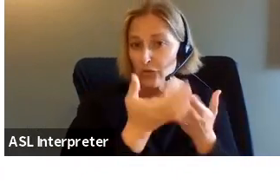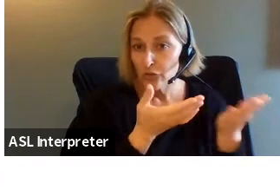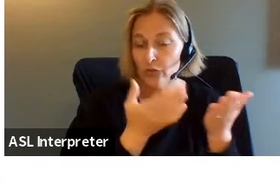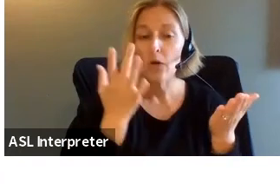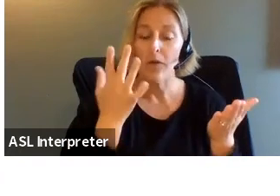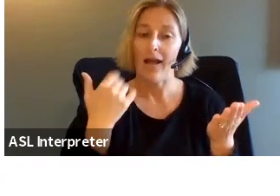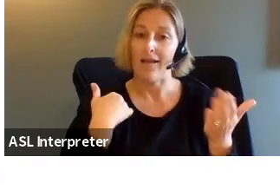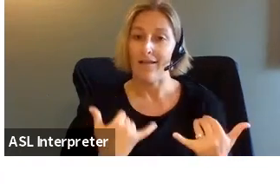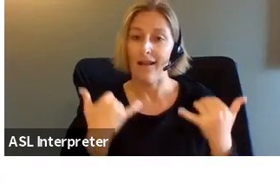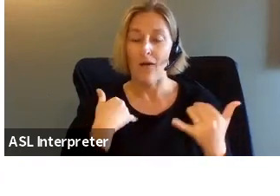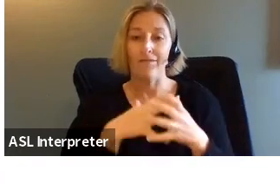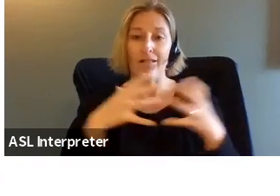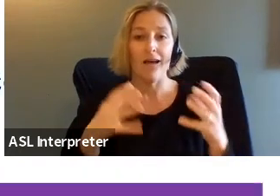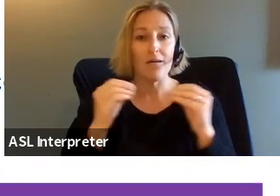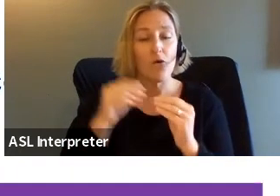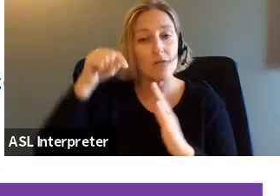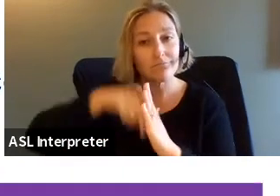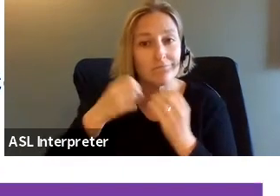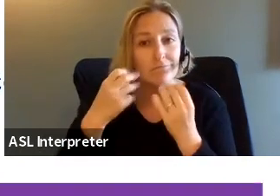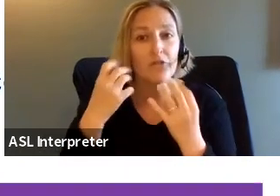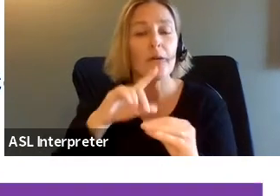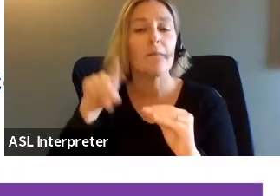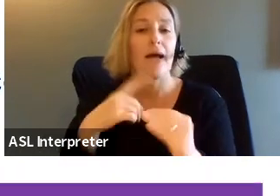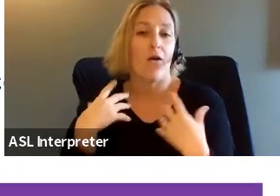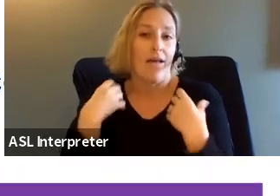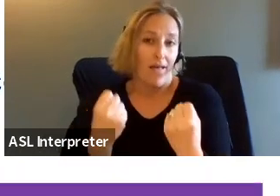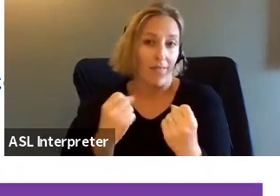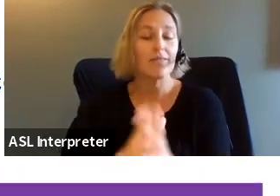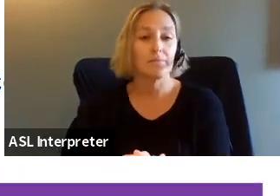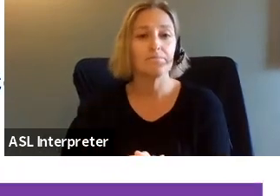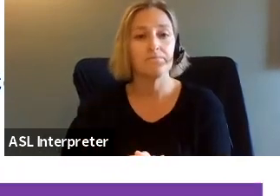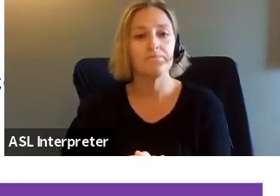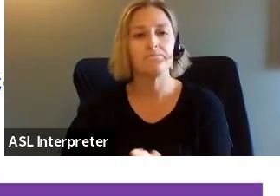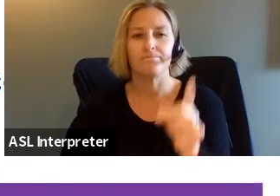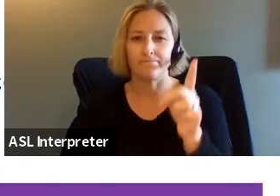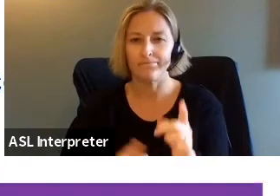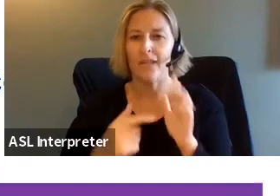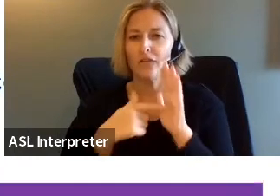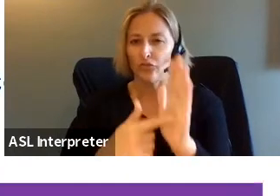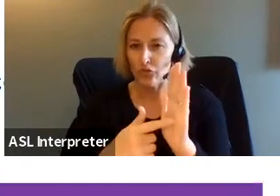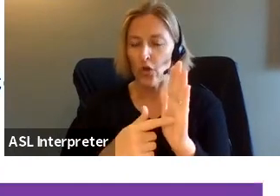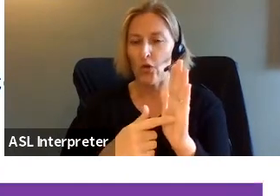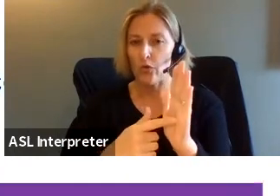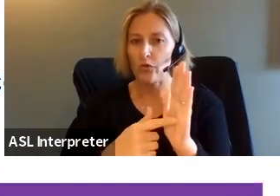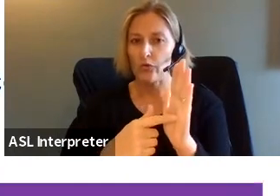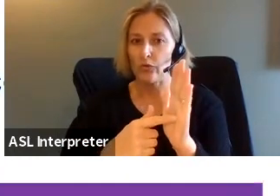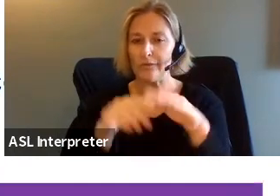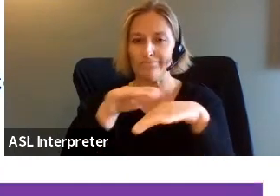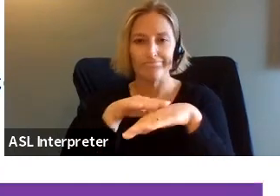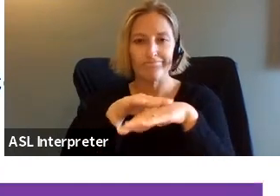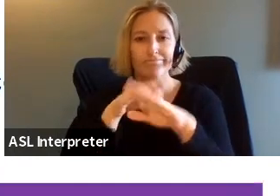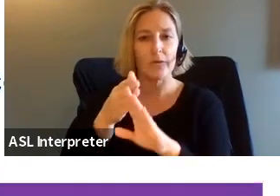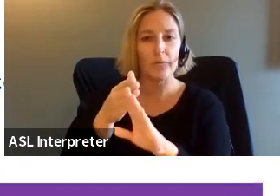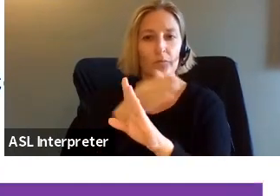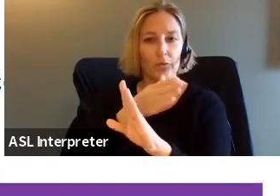and other data. Next slide. And so this again shows you an overview of the pre-existing cohorts